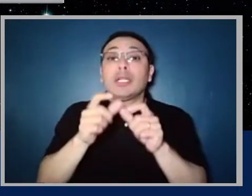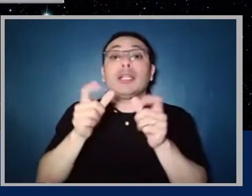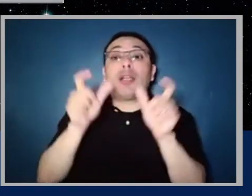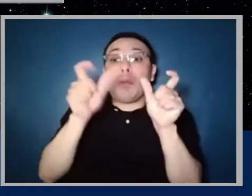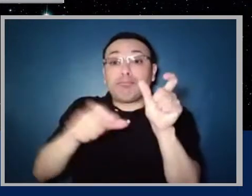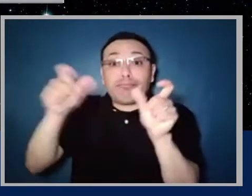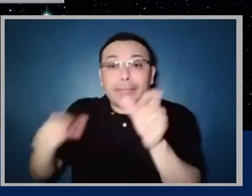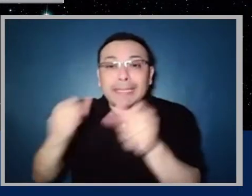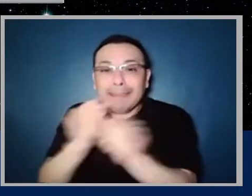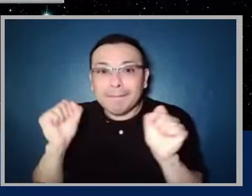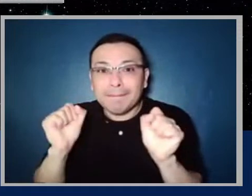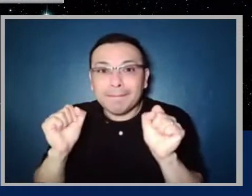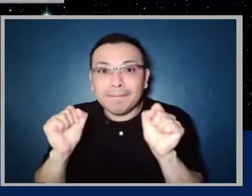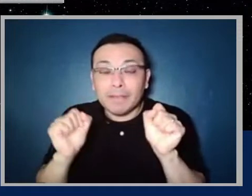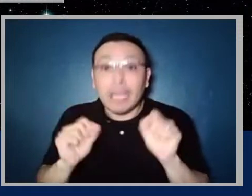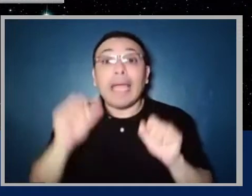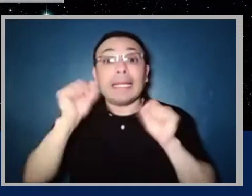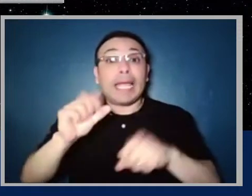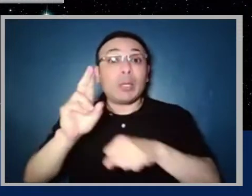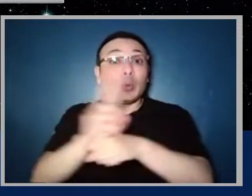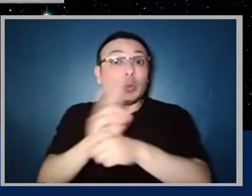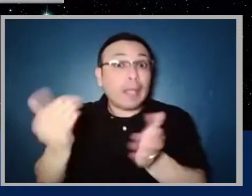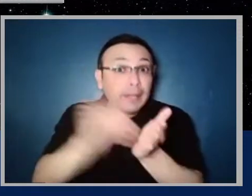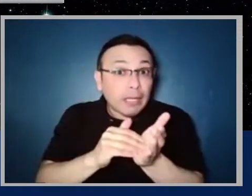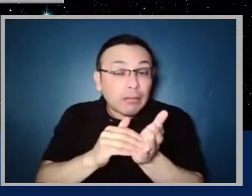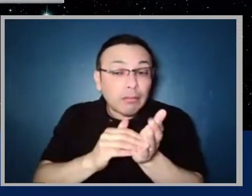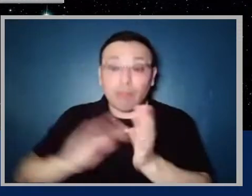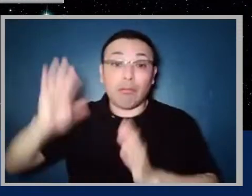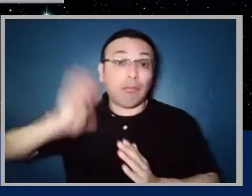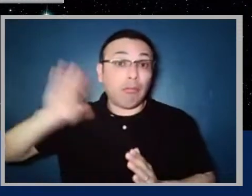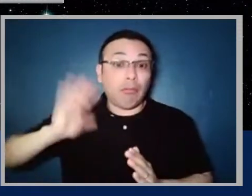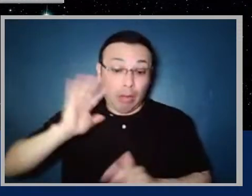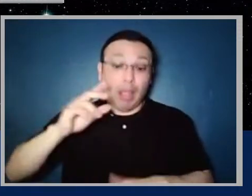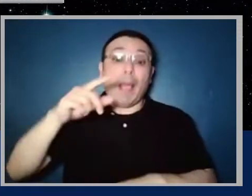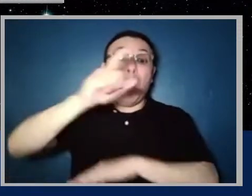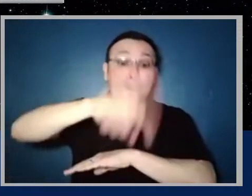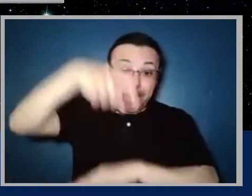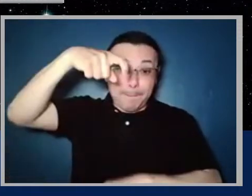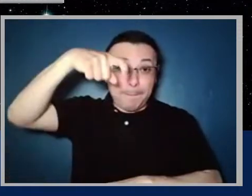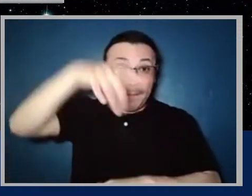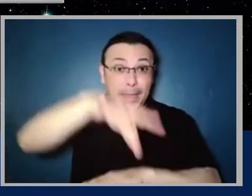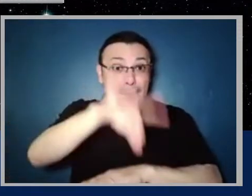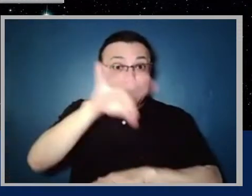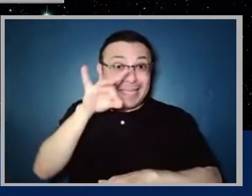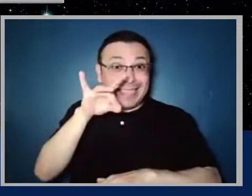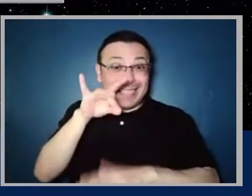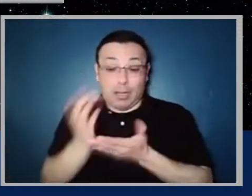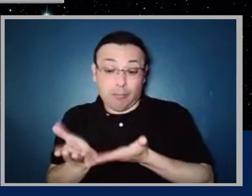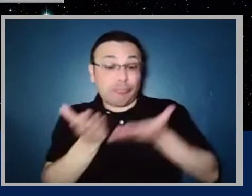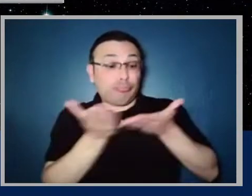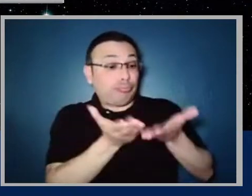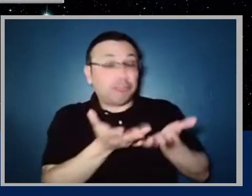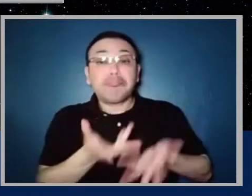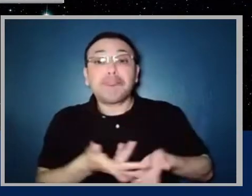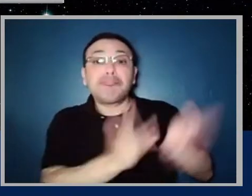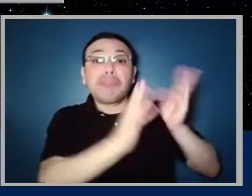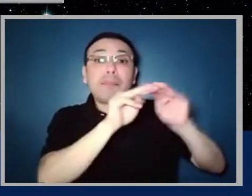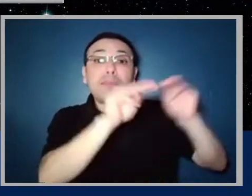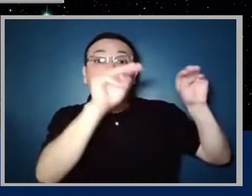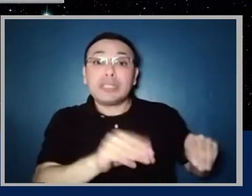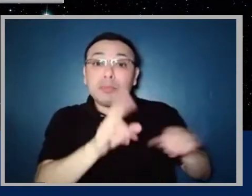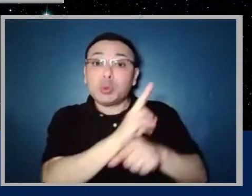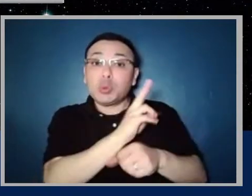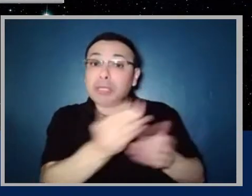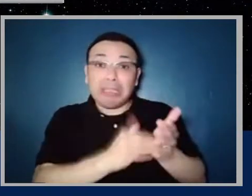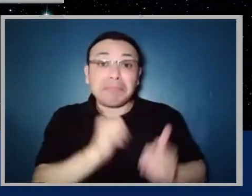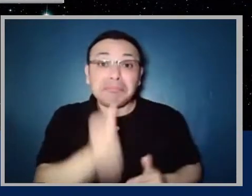reuse them, because back then you would take it on in and pull all the information off and they'd end up in a museum. Previously, the